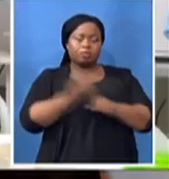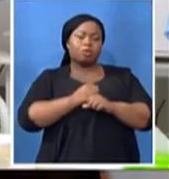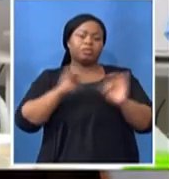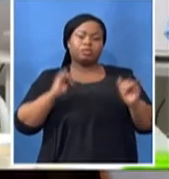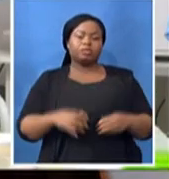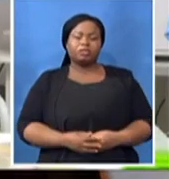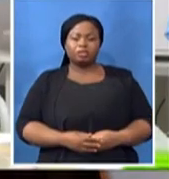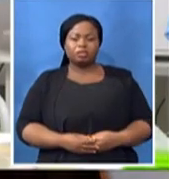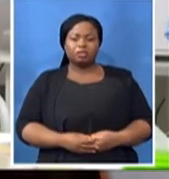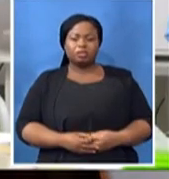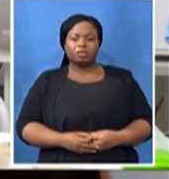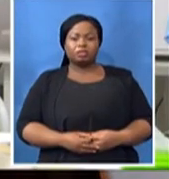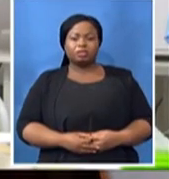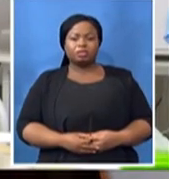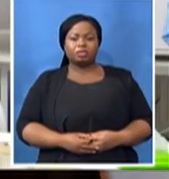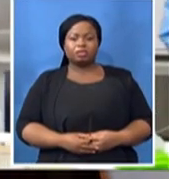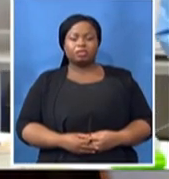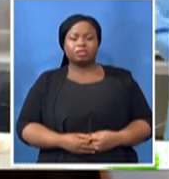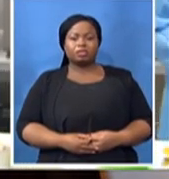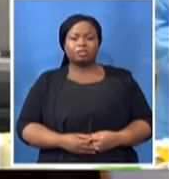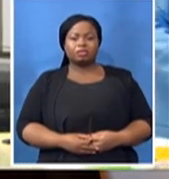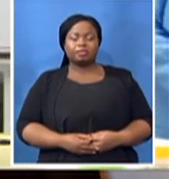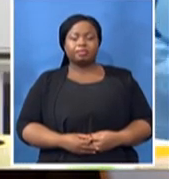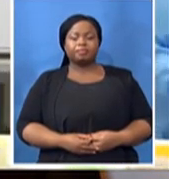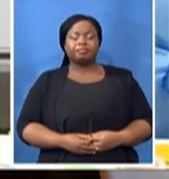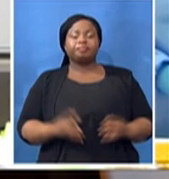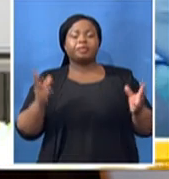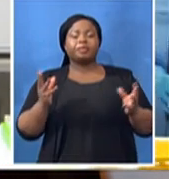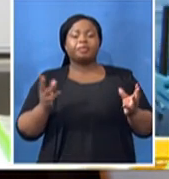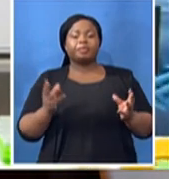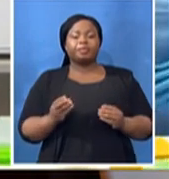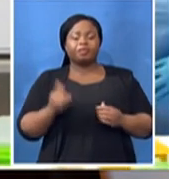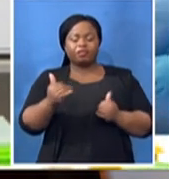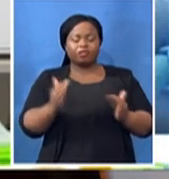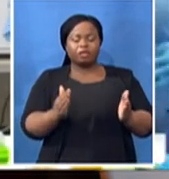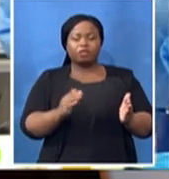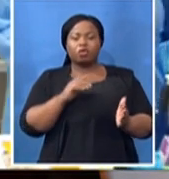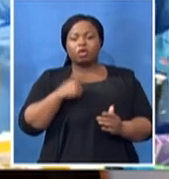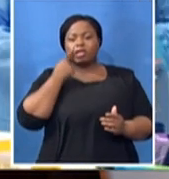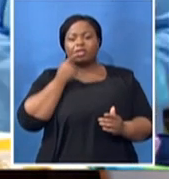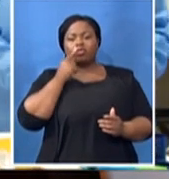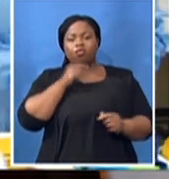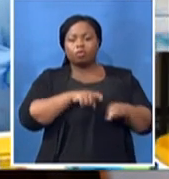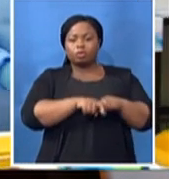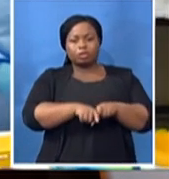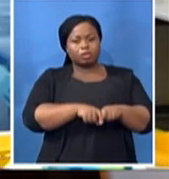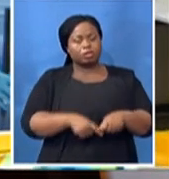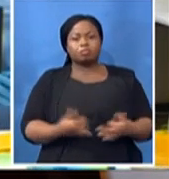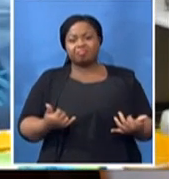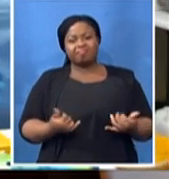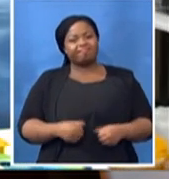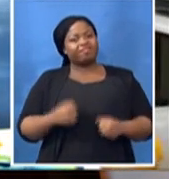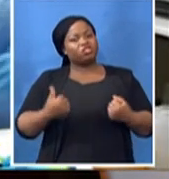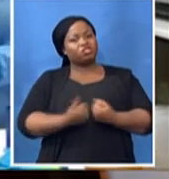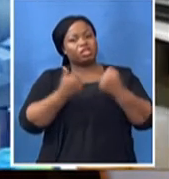A global shortage of testing kits, severe capacity challenges, and a growing backlog of test